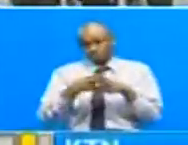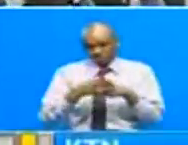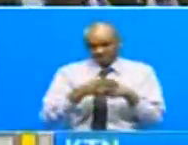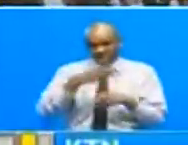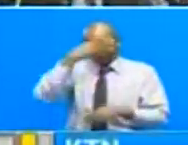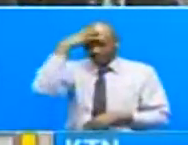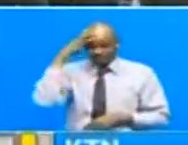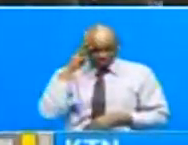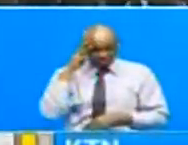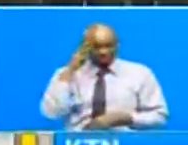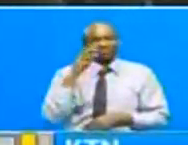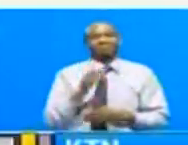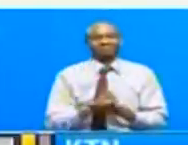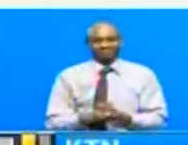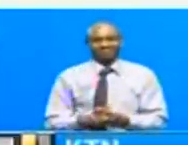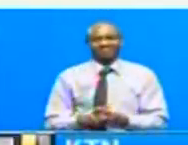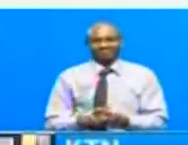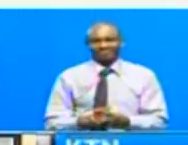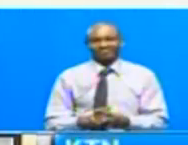Wilson Buru, KTN Nairobi.